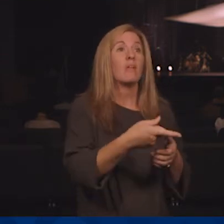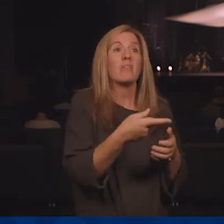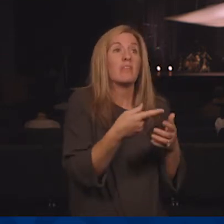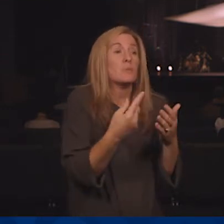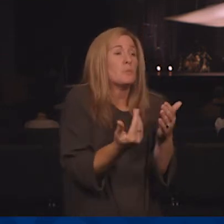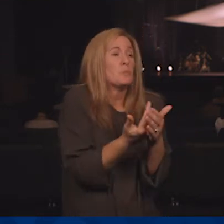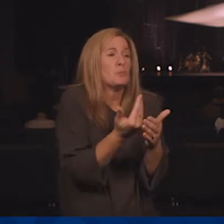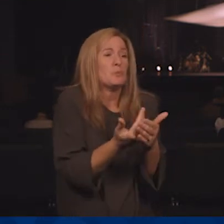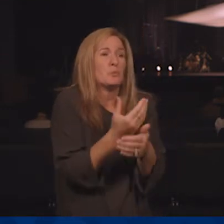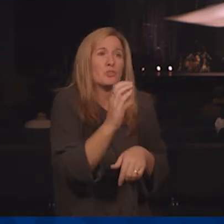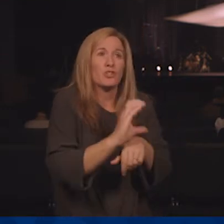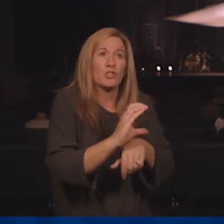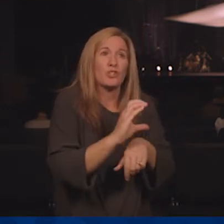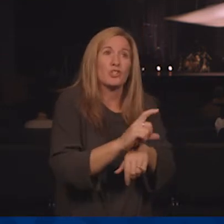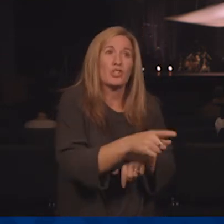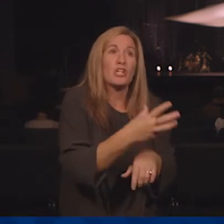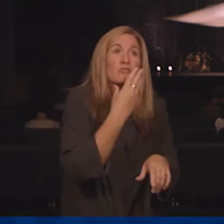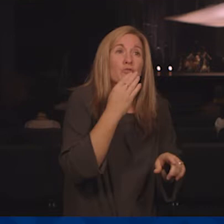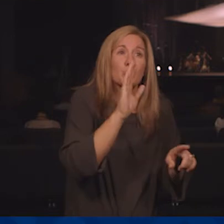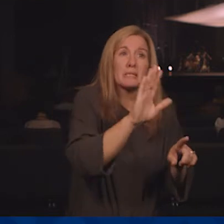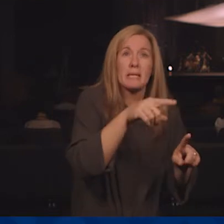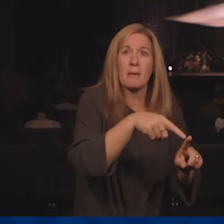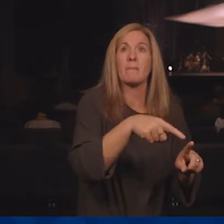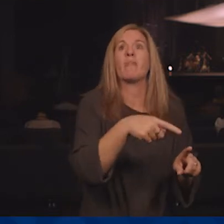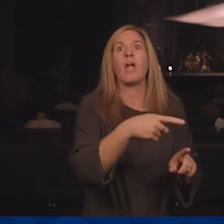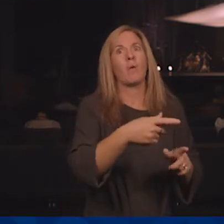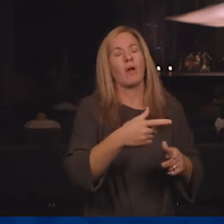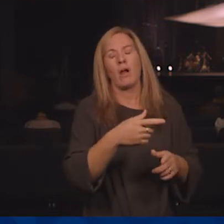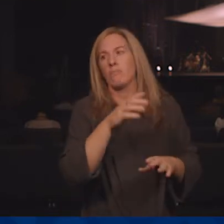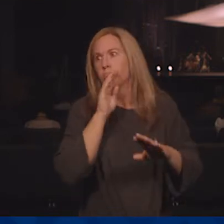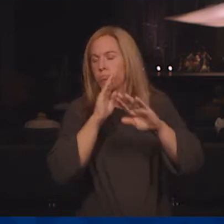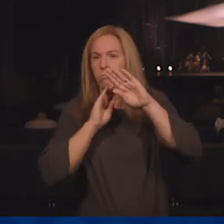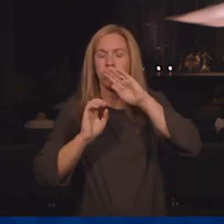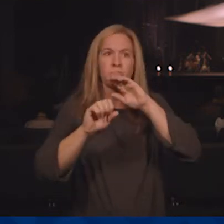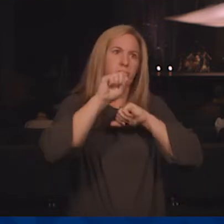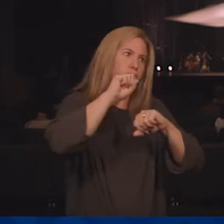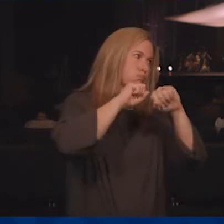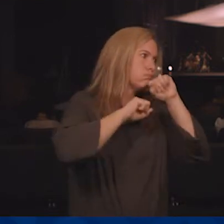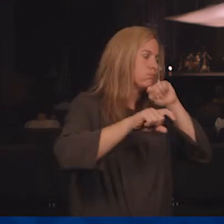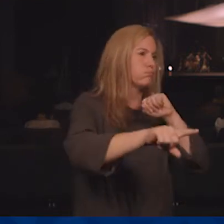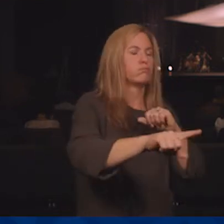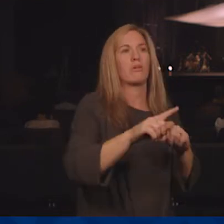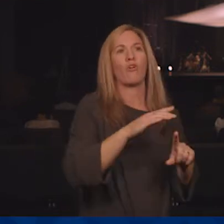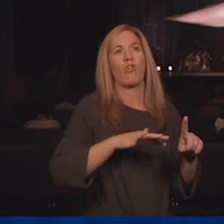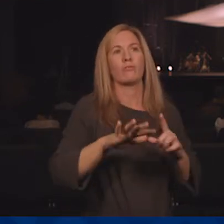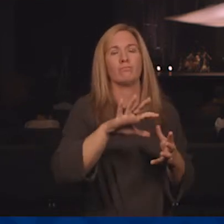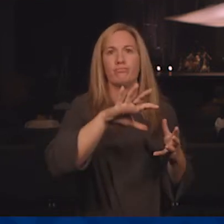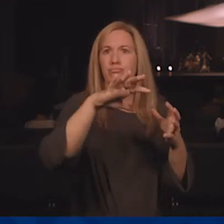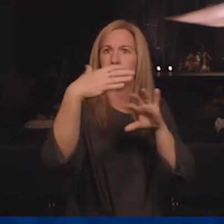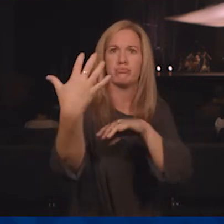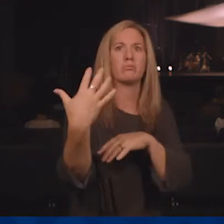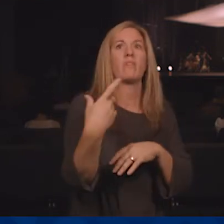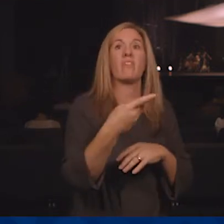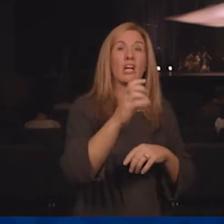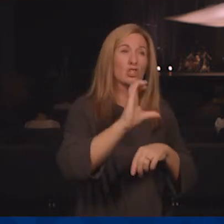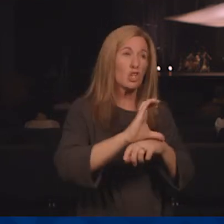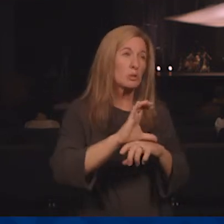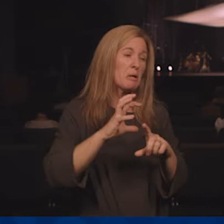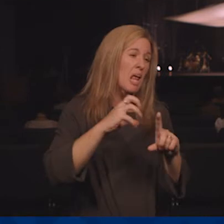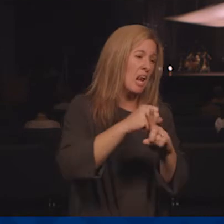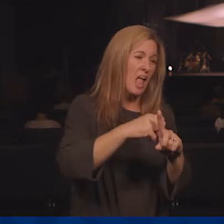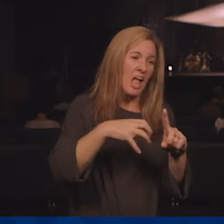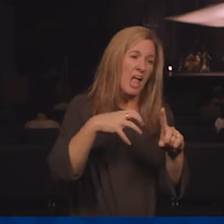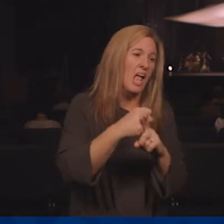church in a tremendous amount of political and cultural upheaval, a church that was being torn apart at the seams, tempted